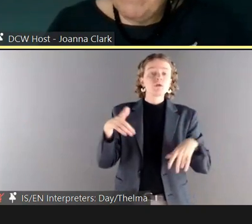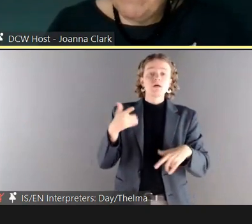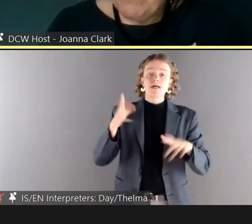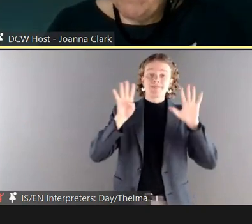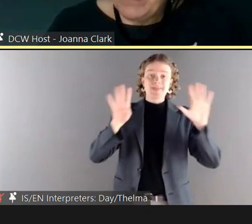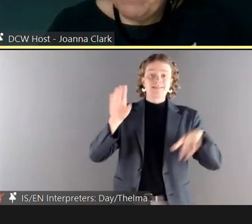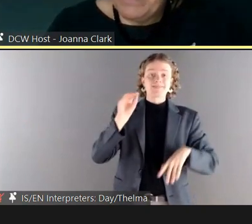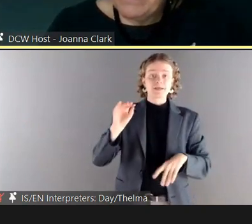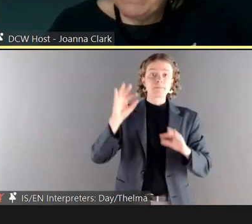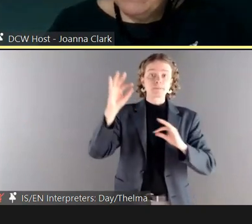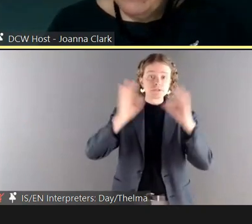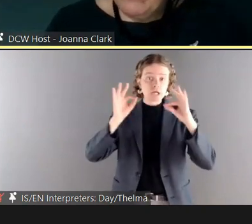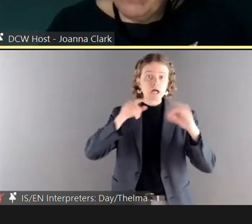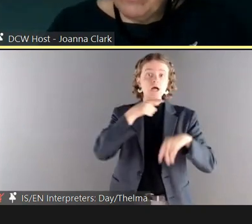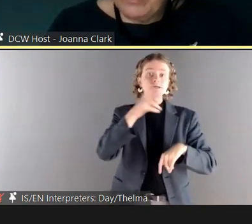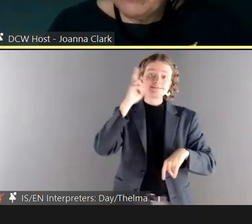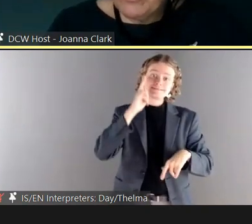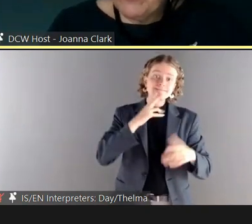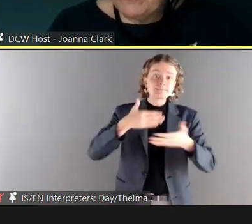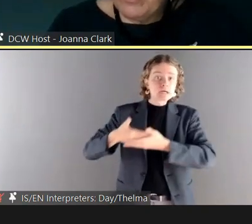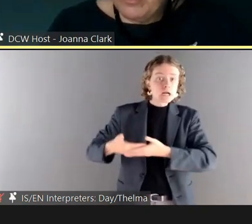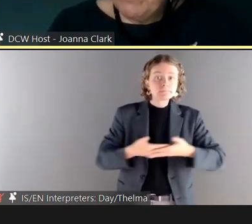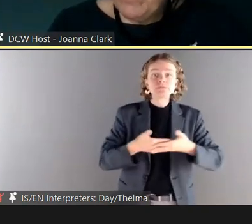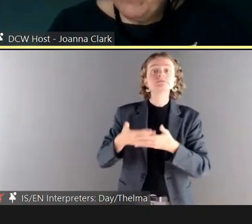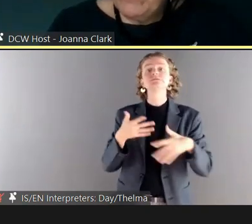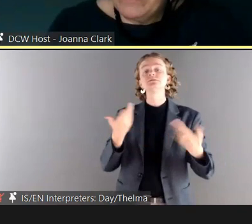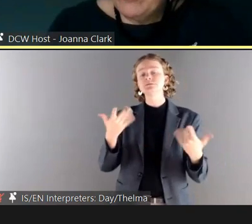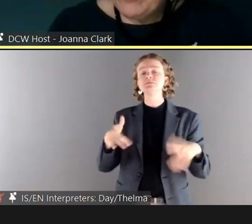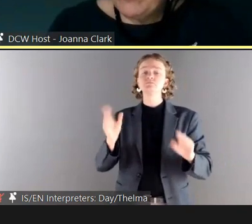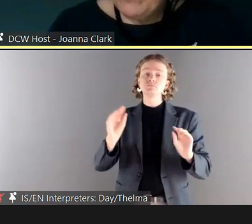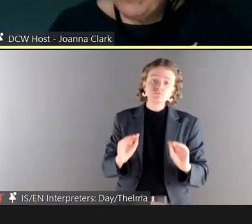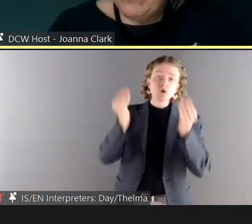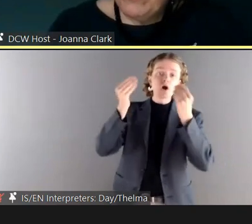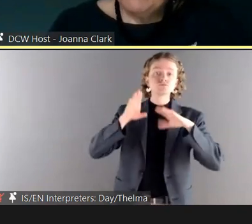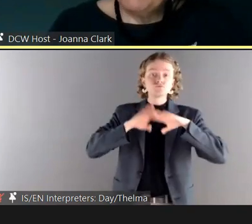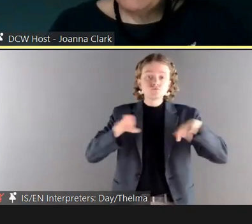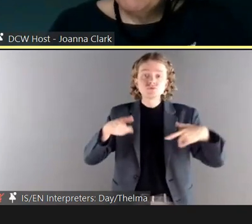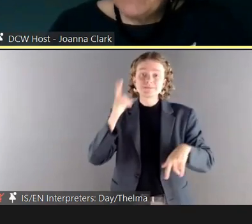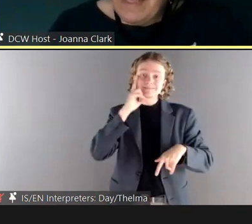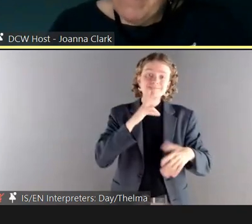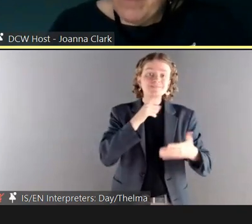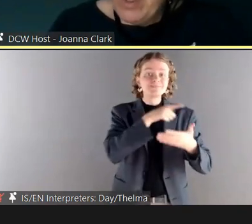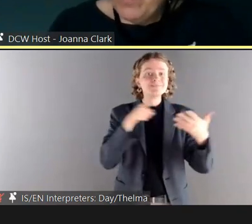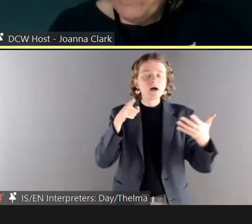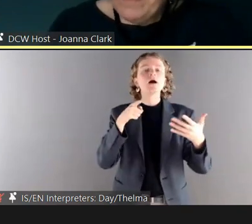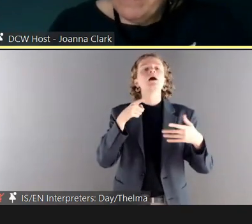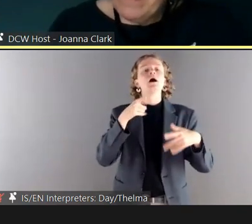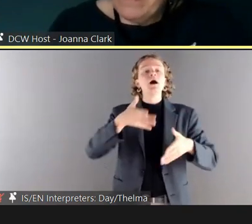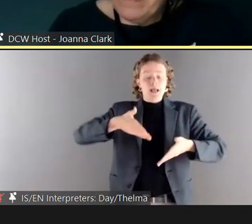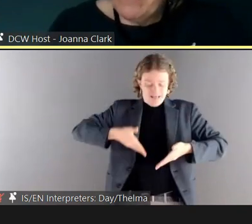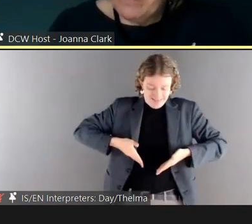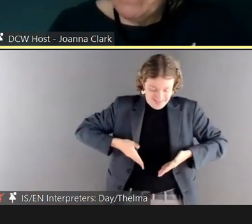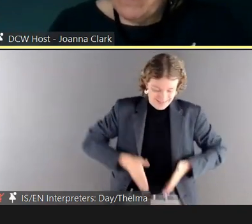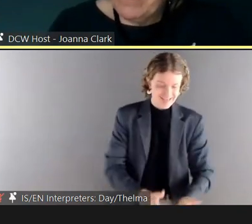of deaf babies and young children are born into or become deaf when they live